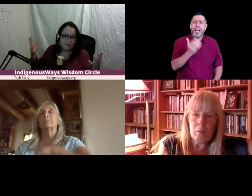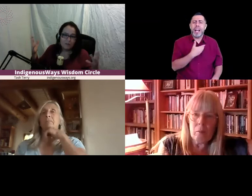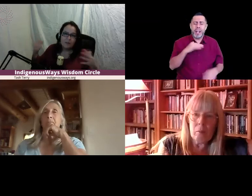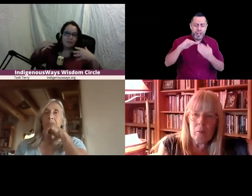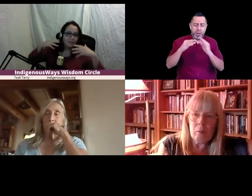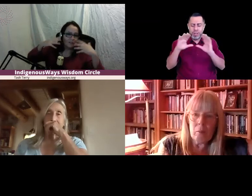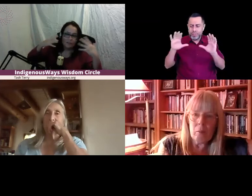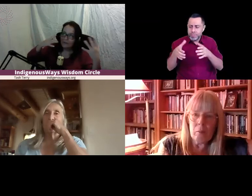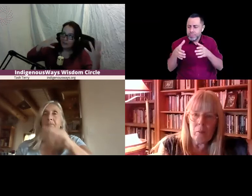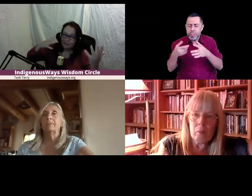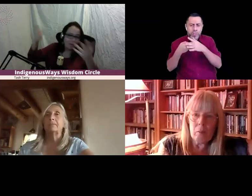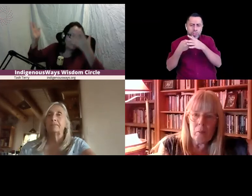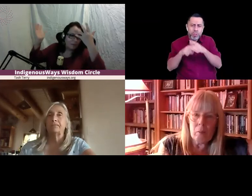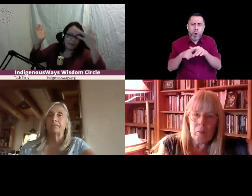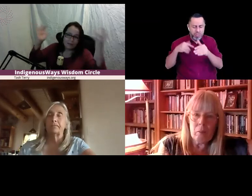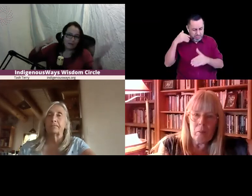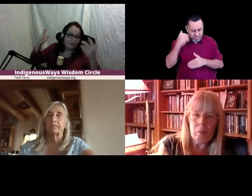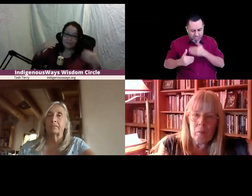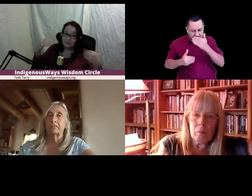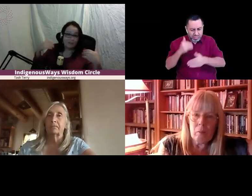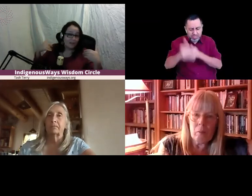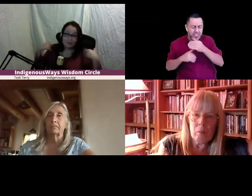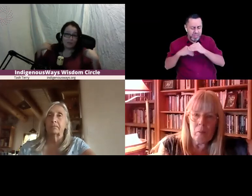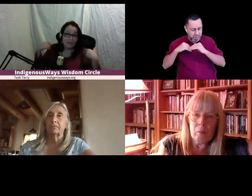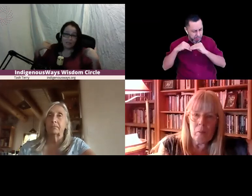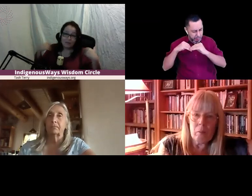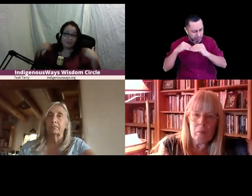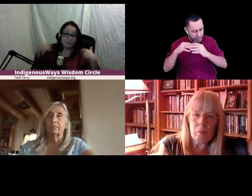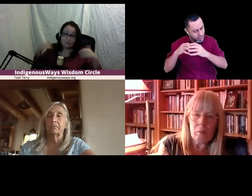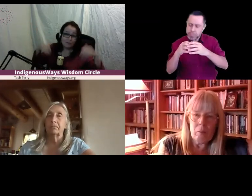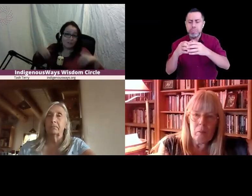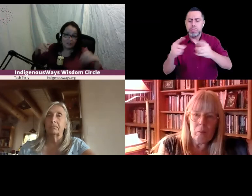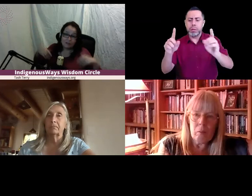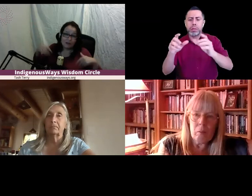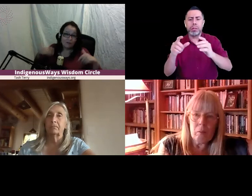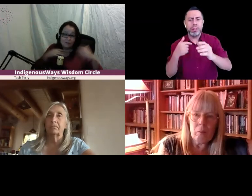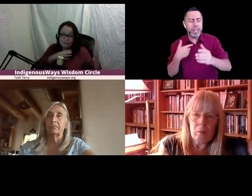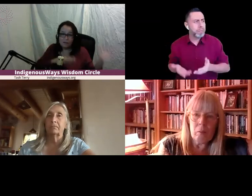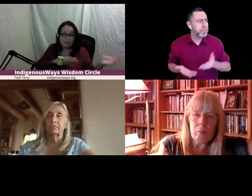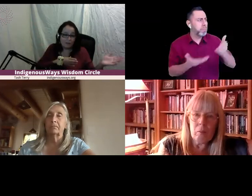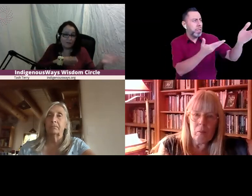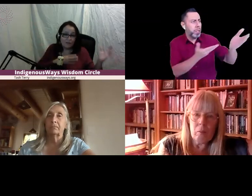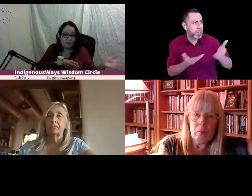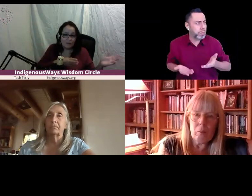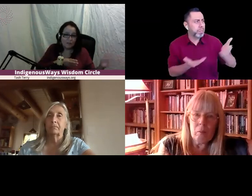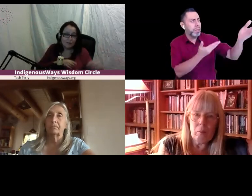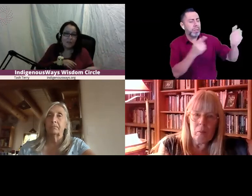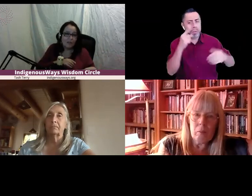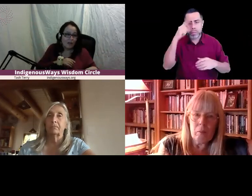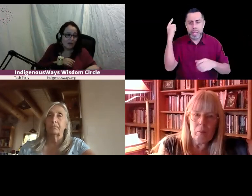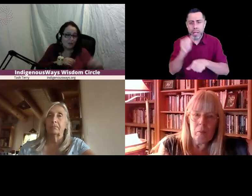momentum, this run up to Black Mountain. It's not me. I'm just the boots on the ground with a fabulous,